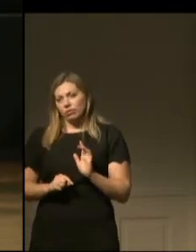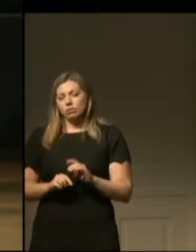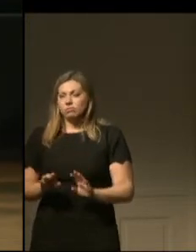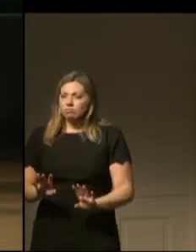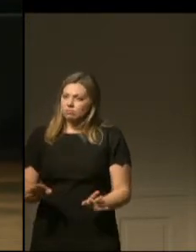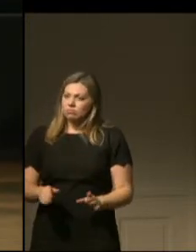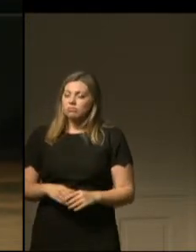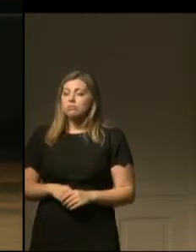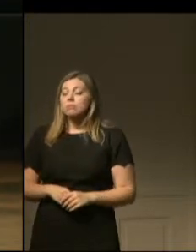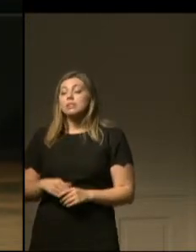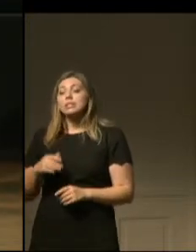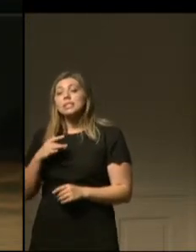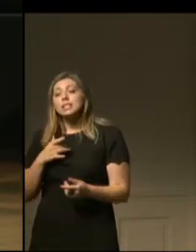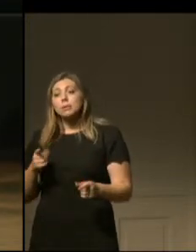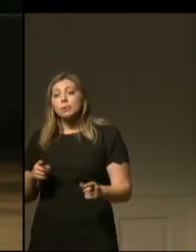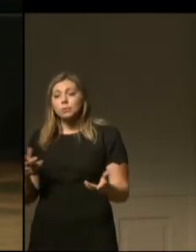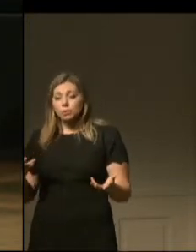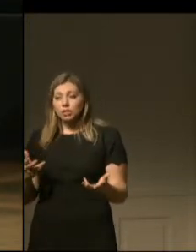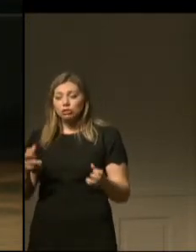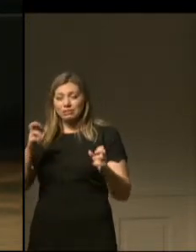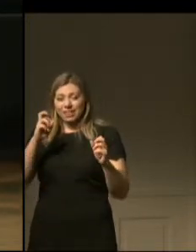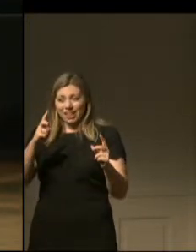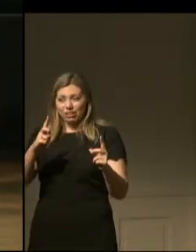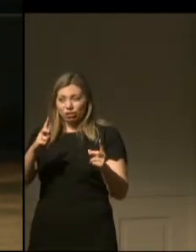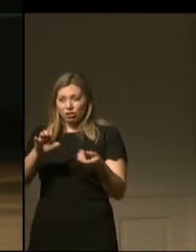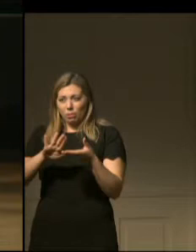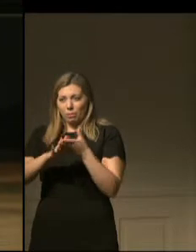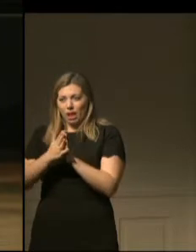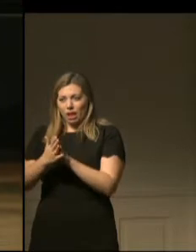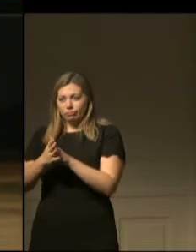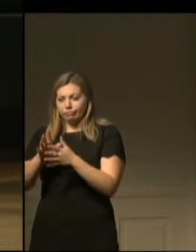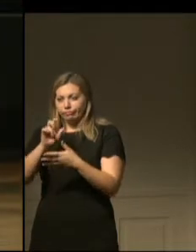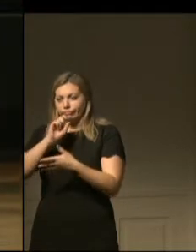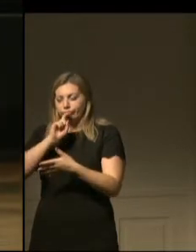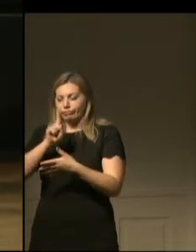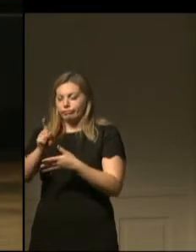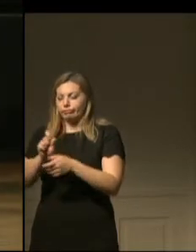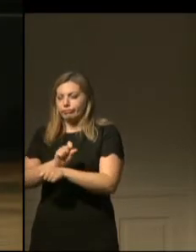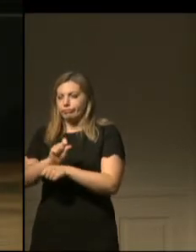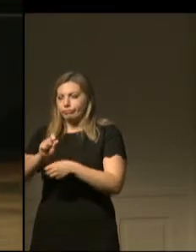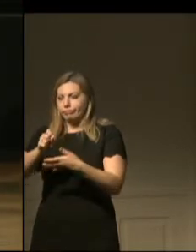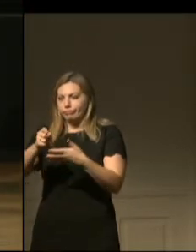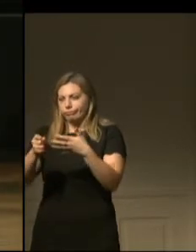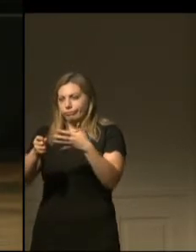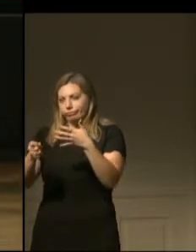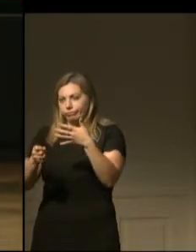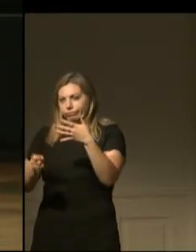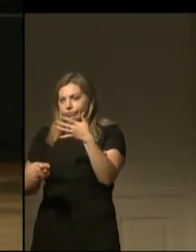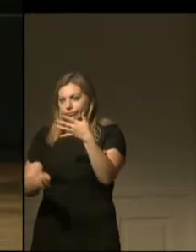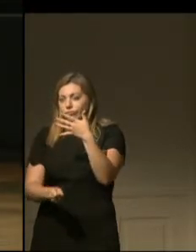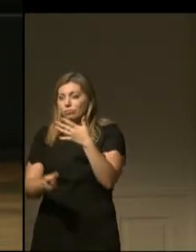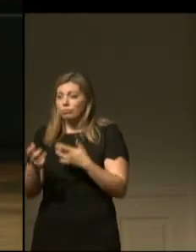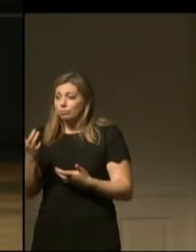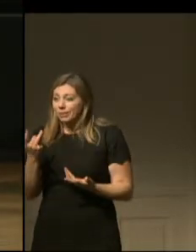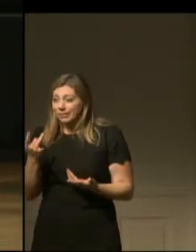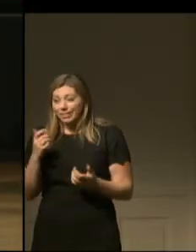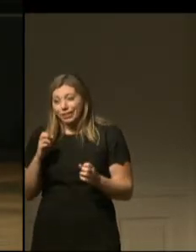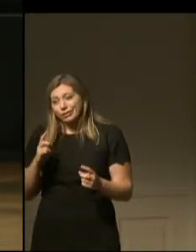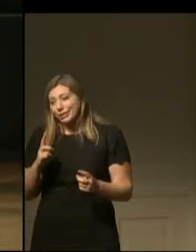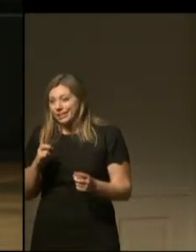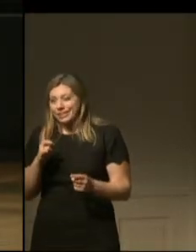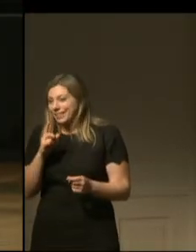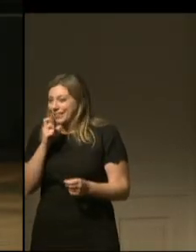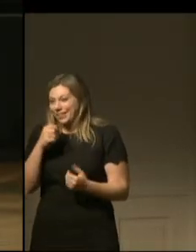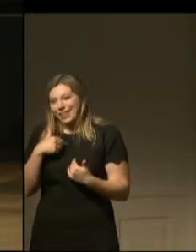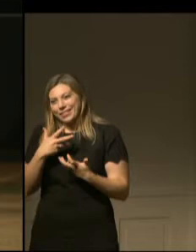what usually happens is that education gets put pretty far down on the totem pole because you don't make a lot of money with us.